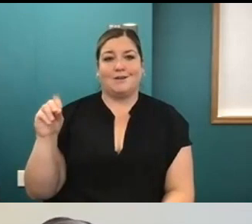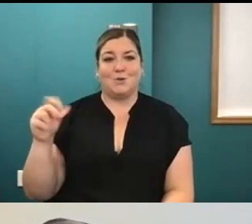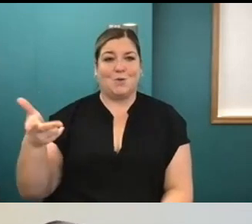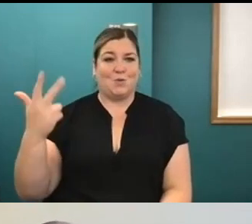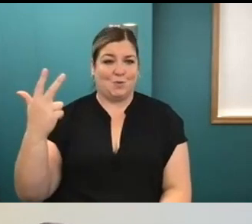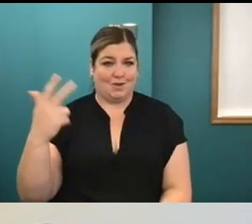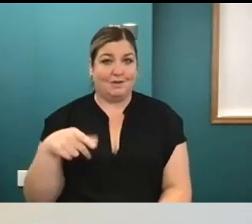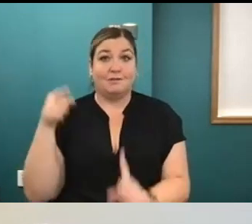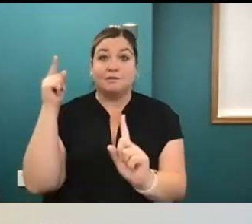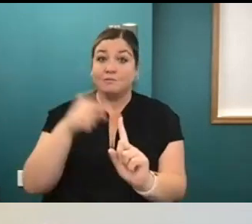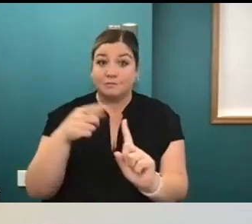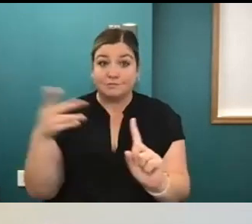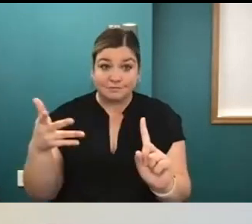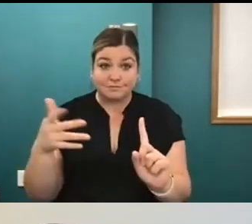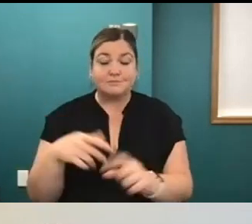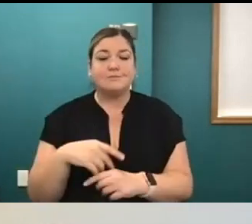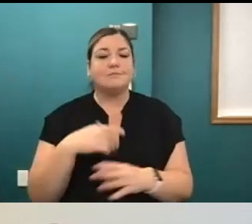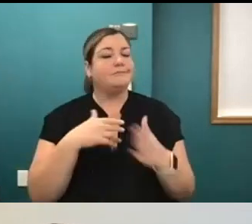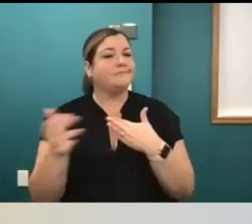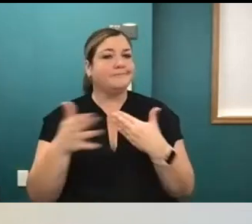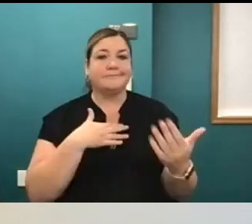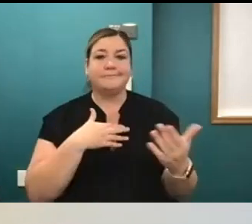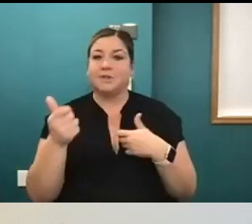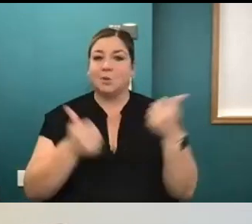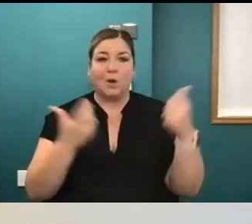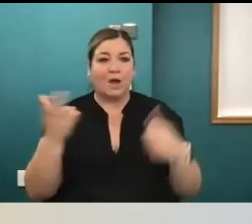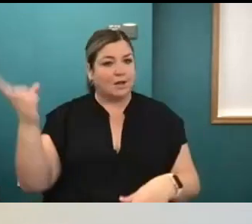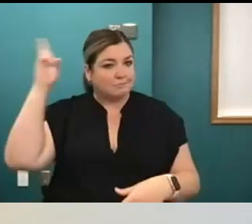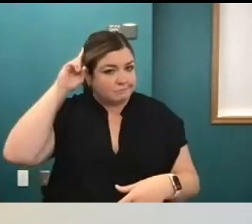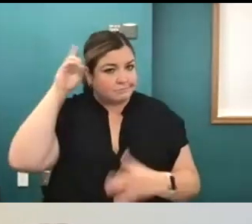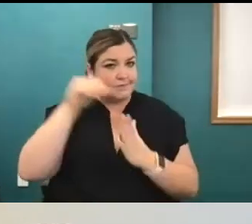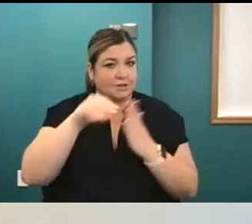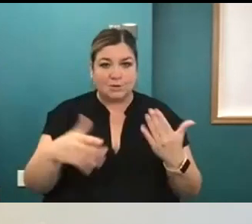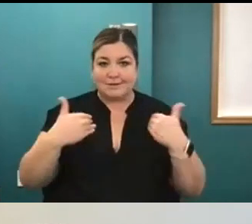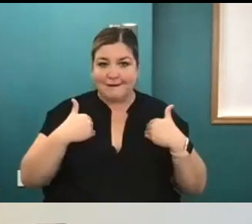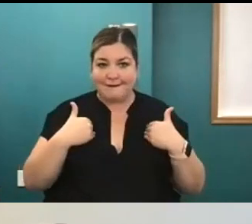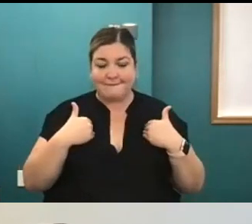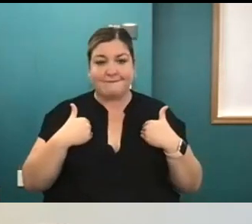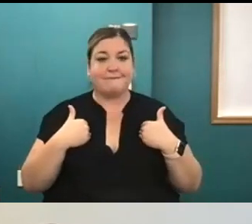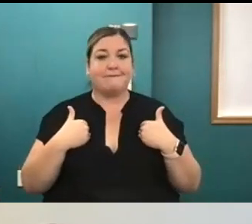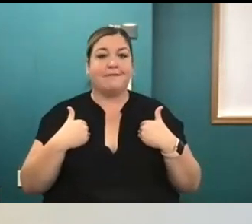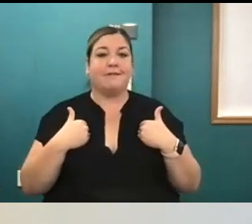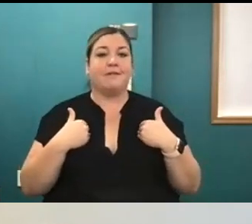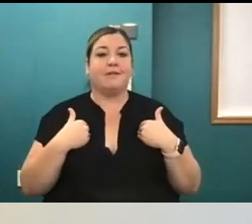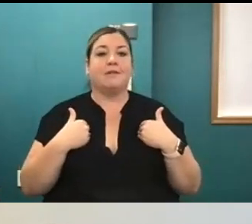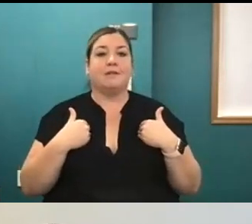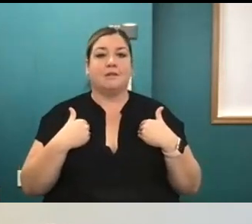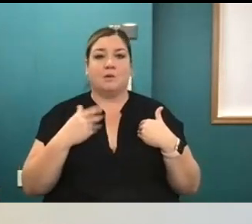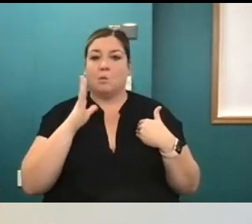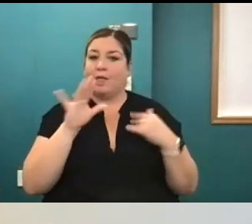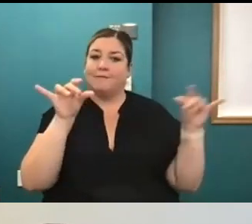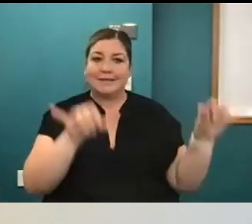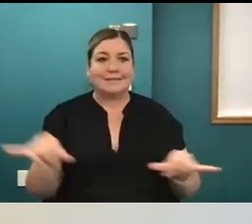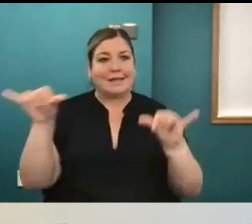want to do is make sure that no matter what processor these students choose to wear, they're going to have the same